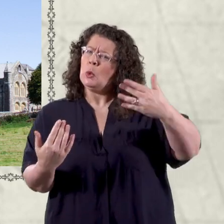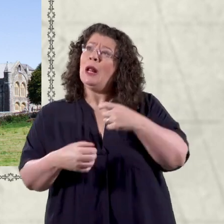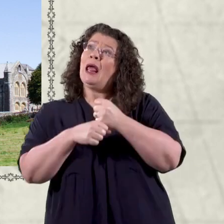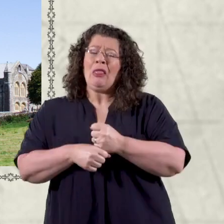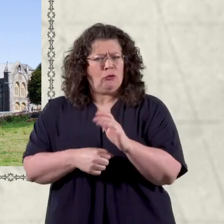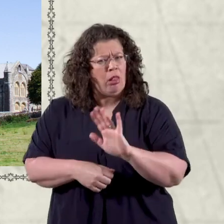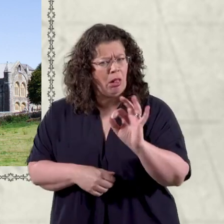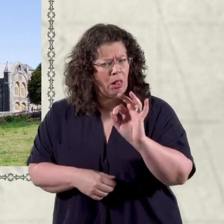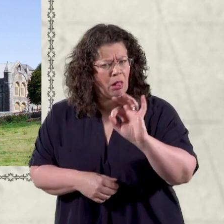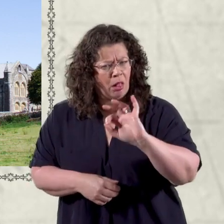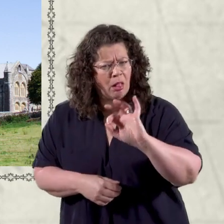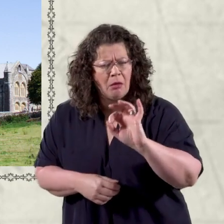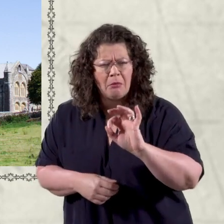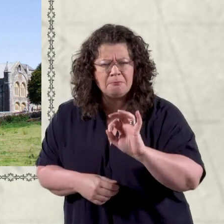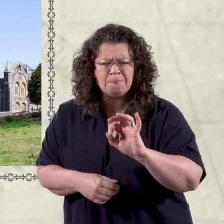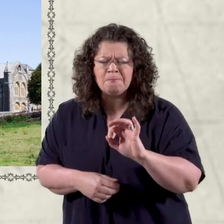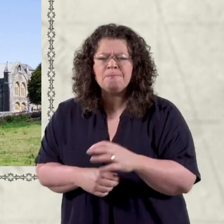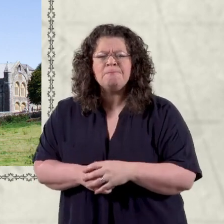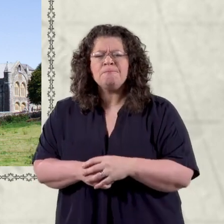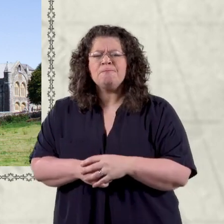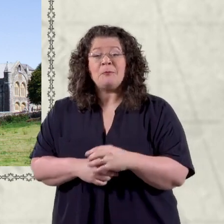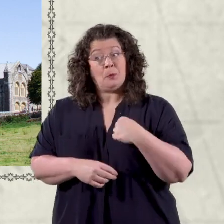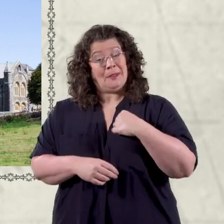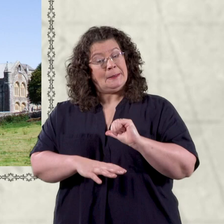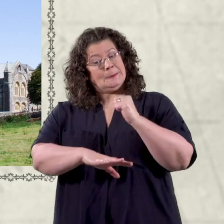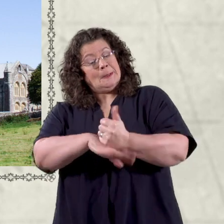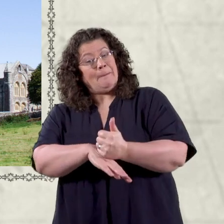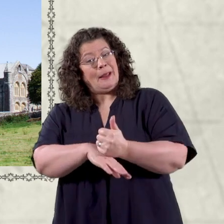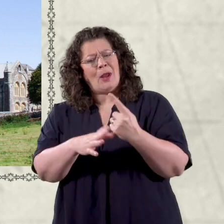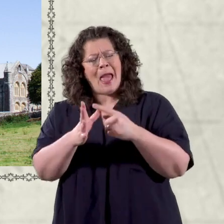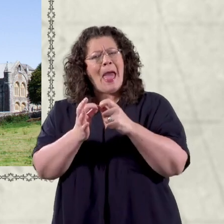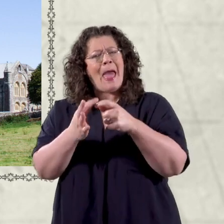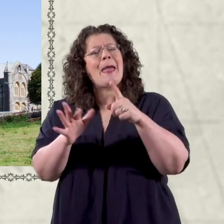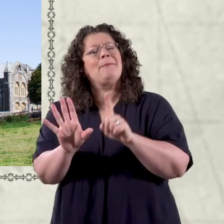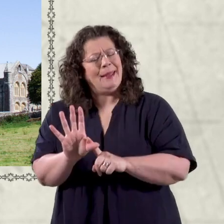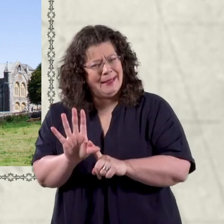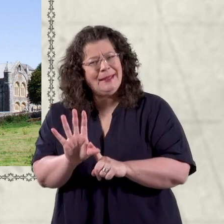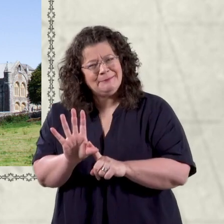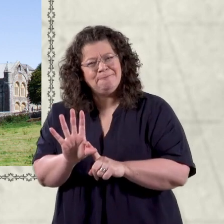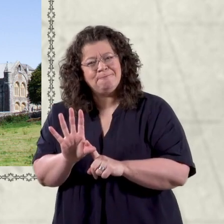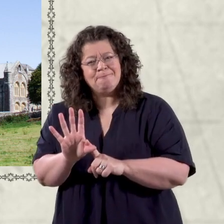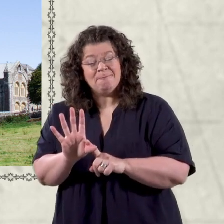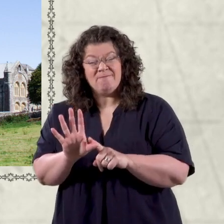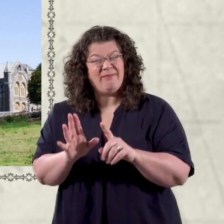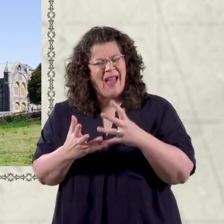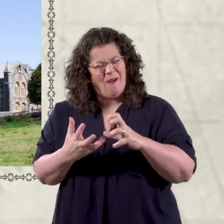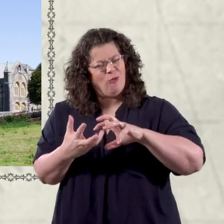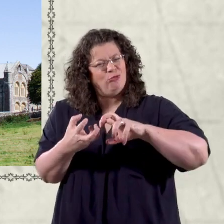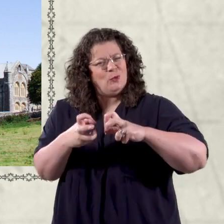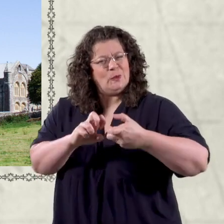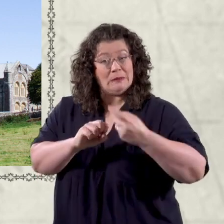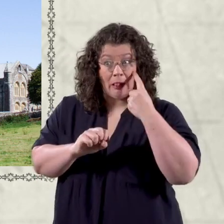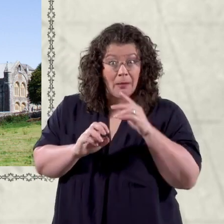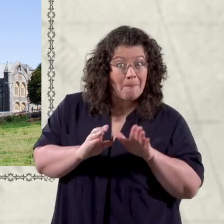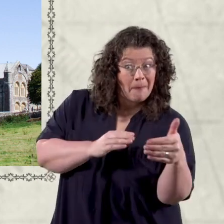this glorious cathedral wasn't there. But it was me who established the abbey. The ruins still stand